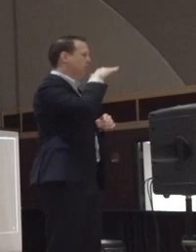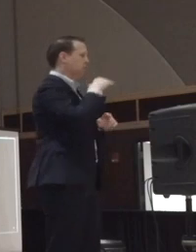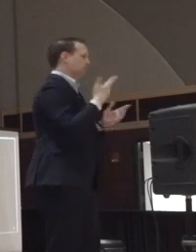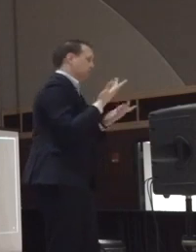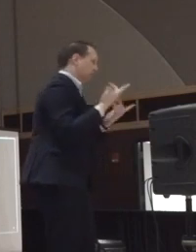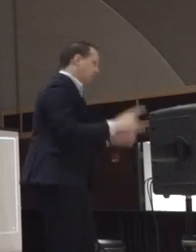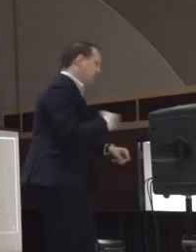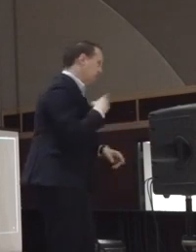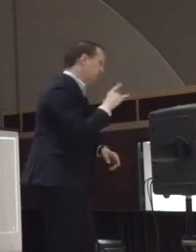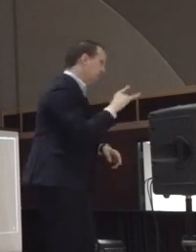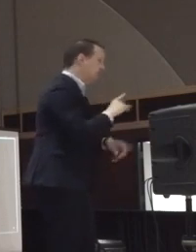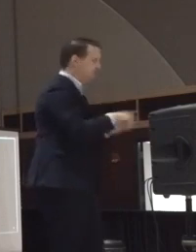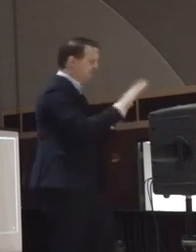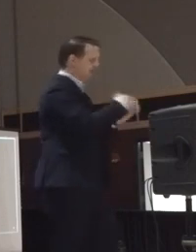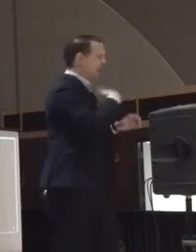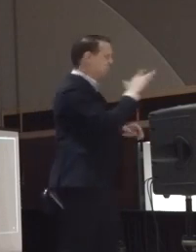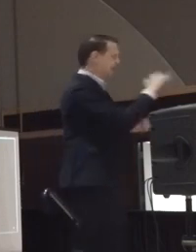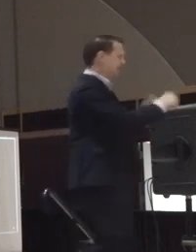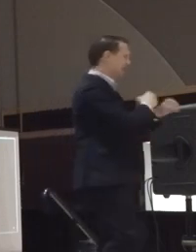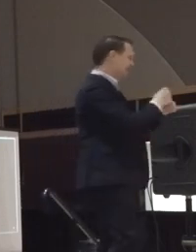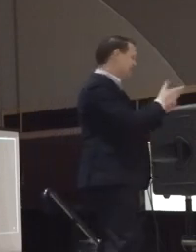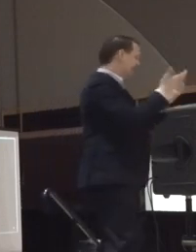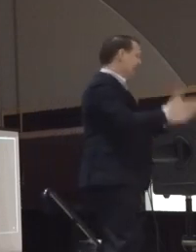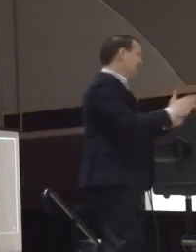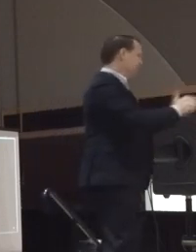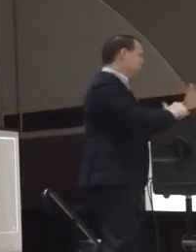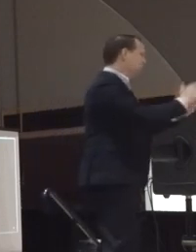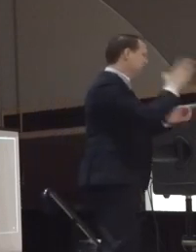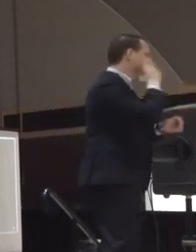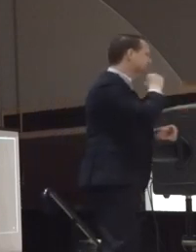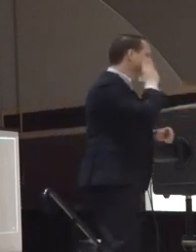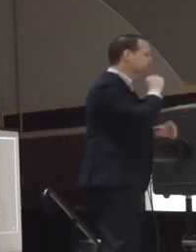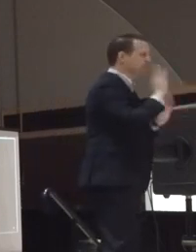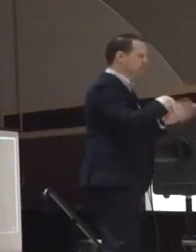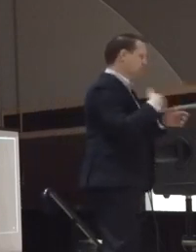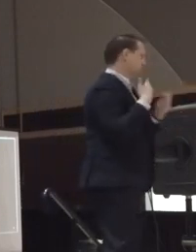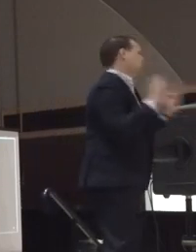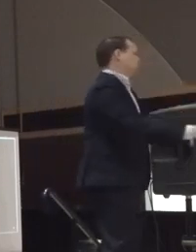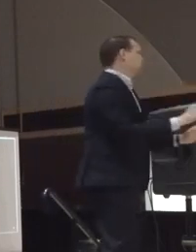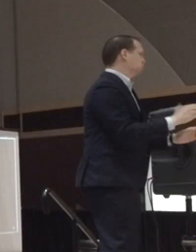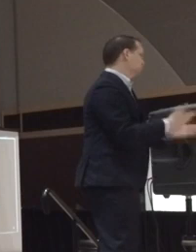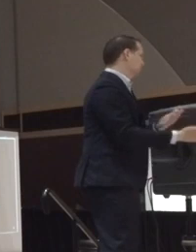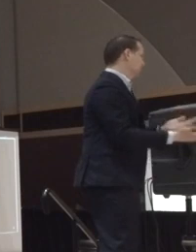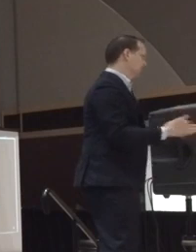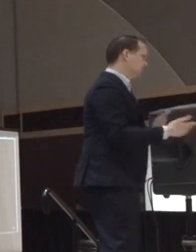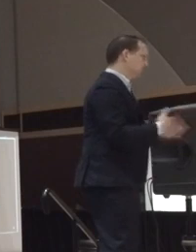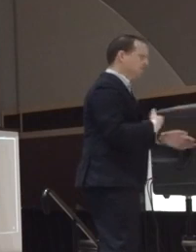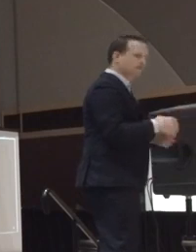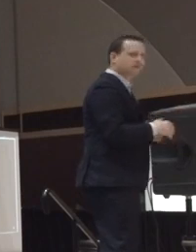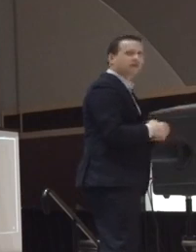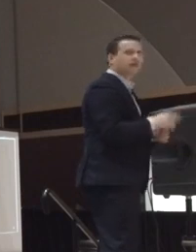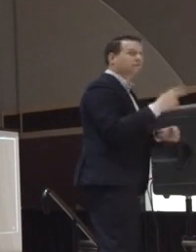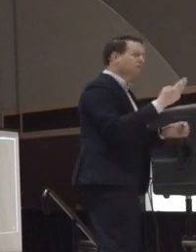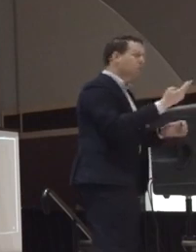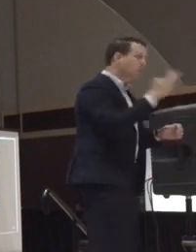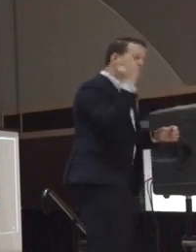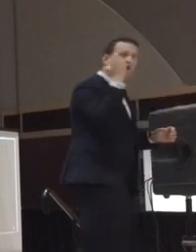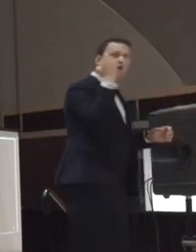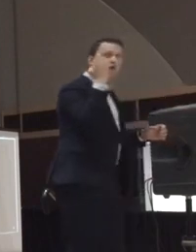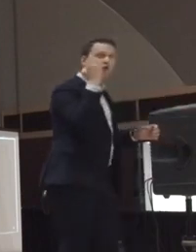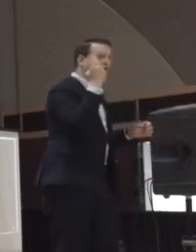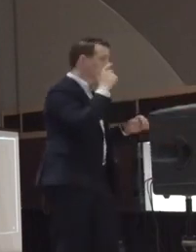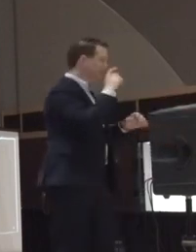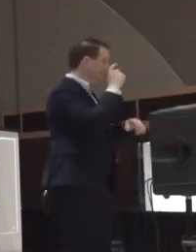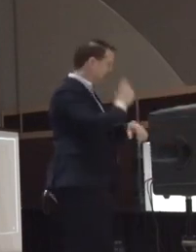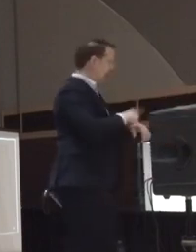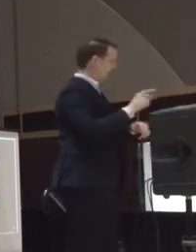spent 25 years in heavy construction and, you know, we just still do stuff. But you look at that, at the time that